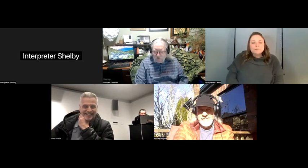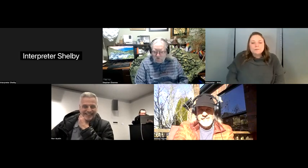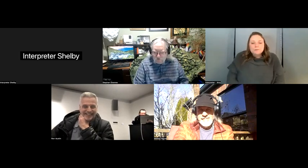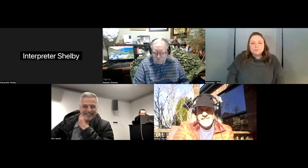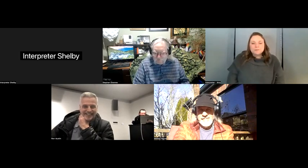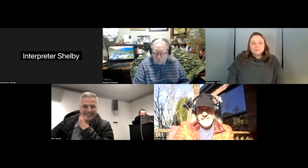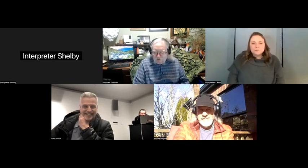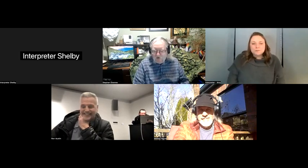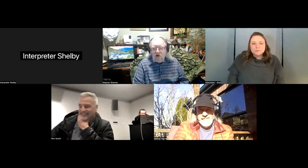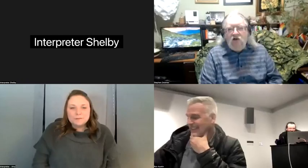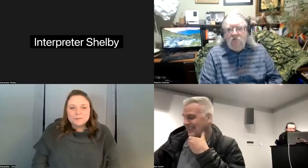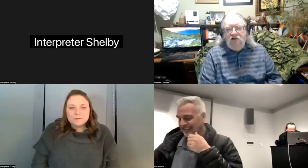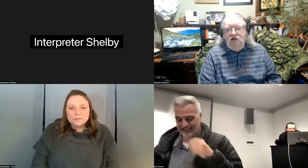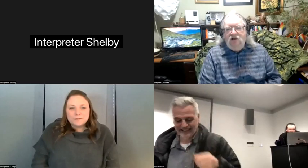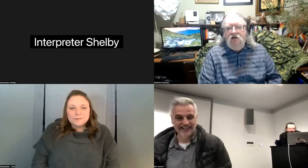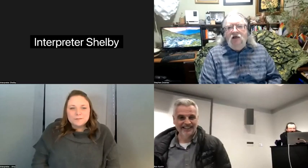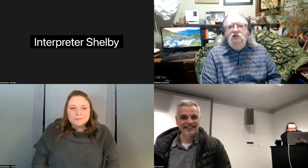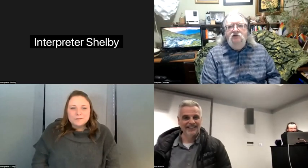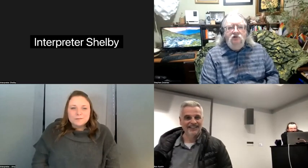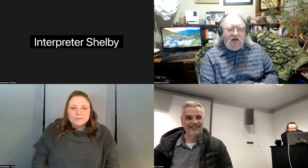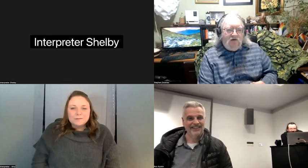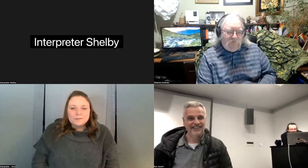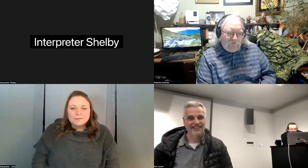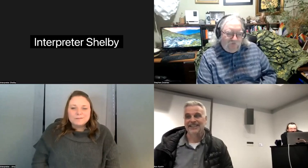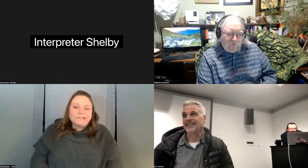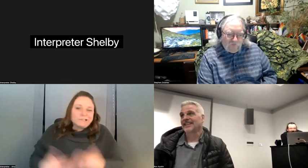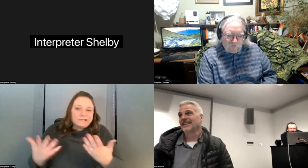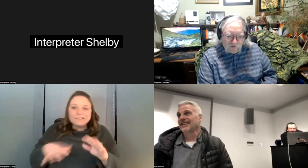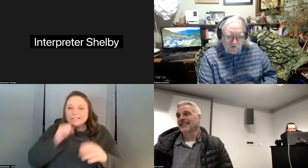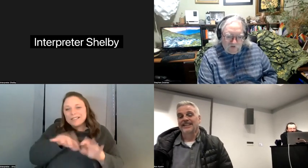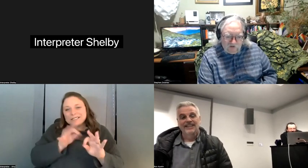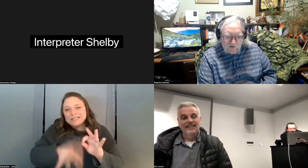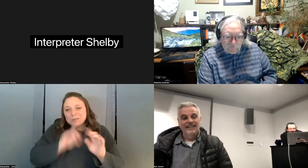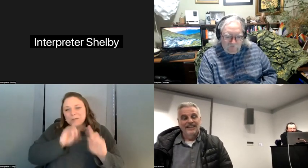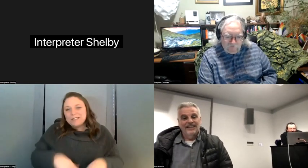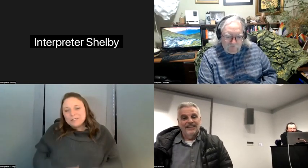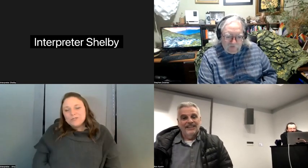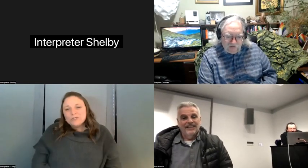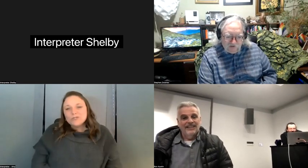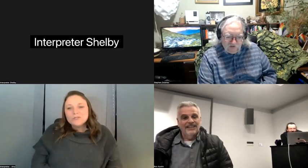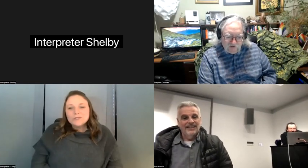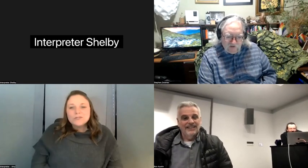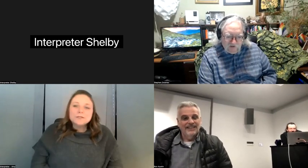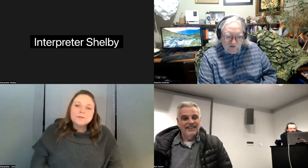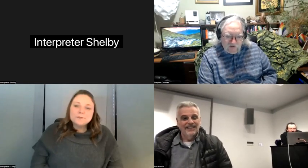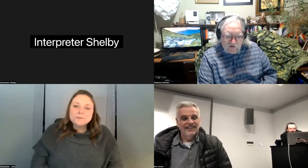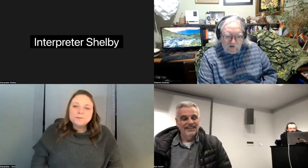i mean there's not going to be a single answer to that um but